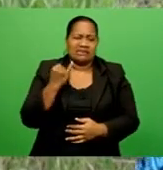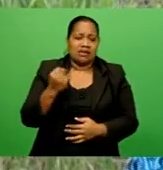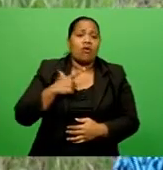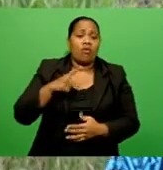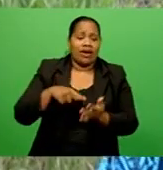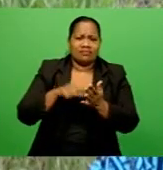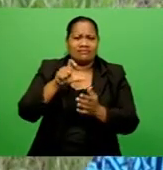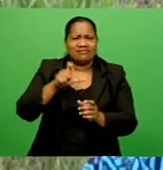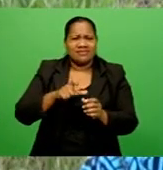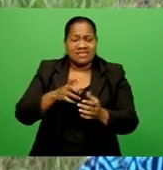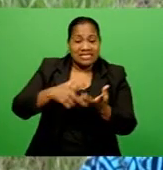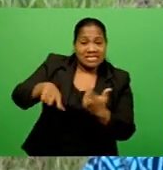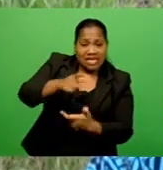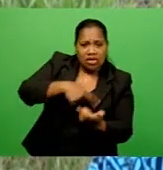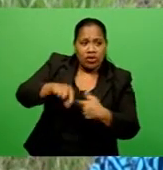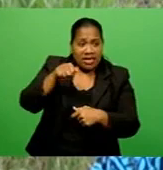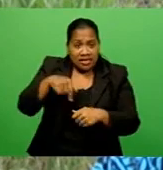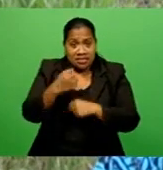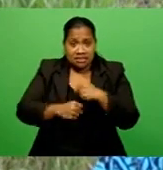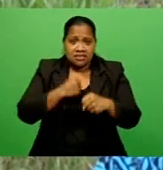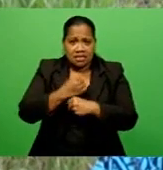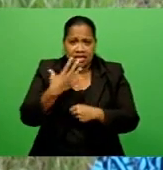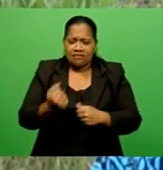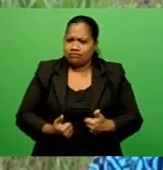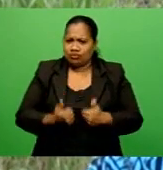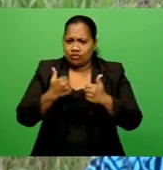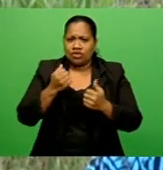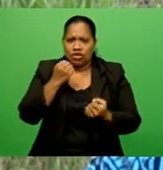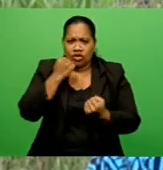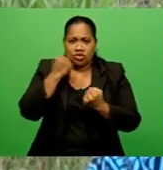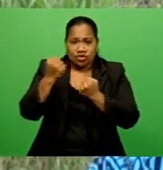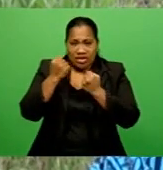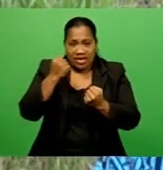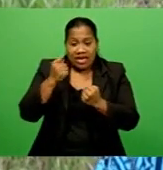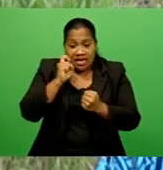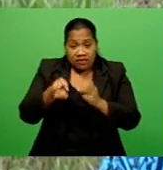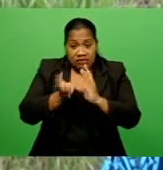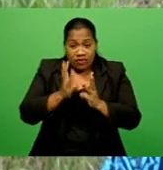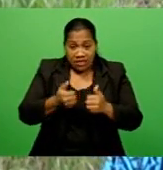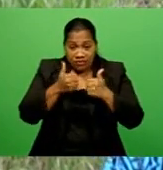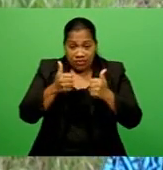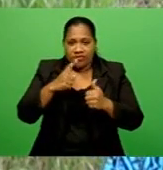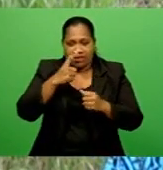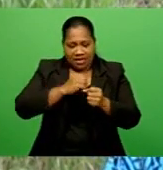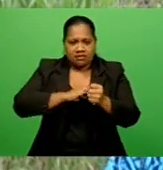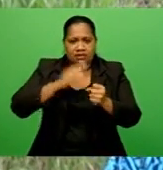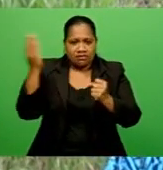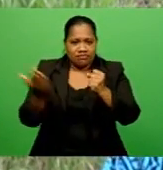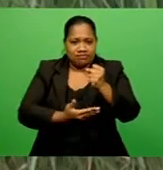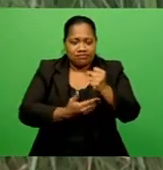and this season we have good sugarcane. And if the weather is good, then we will cut more sugarcane.